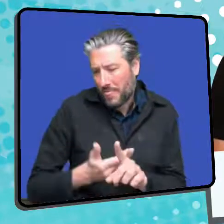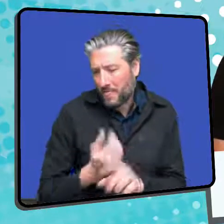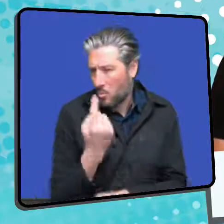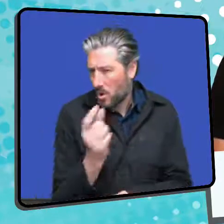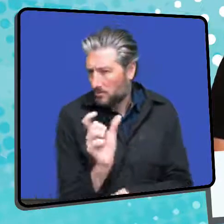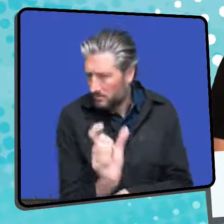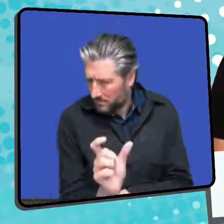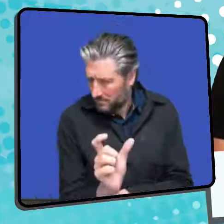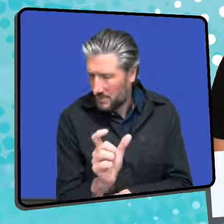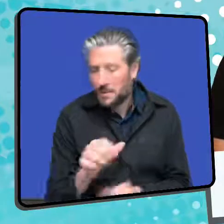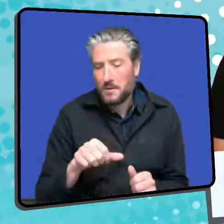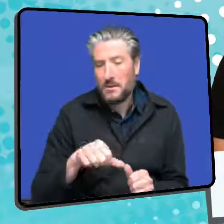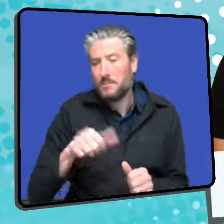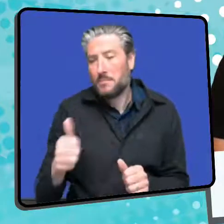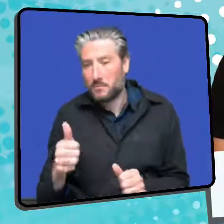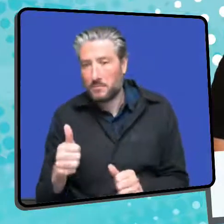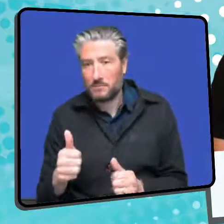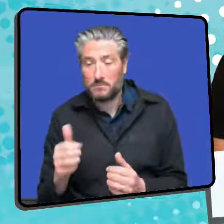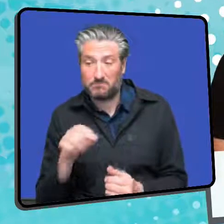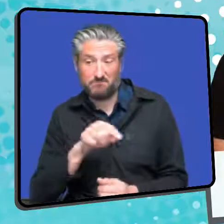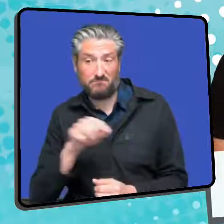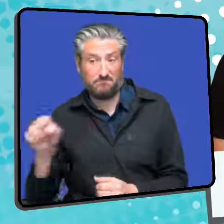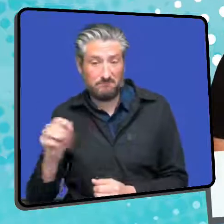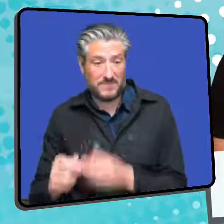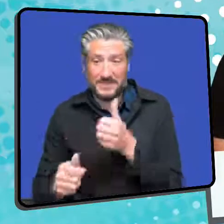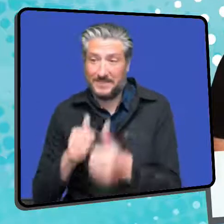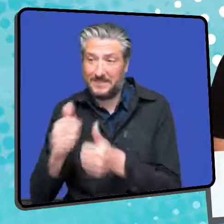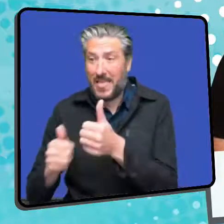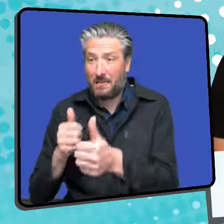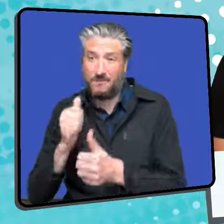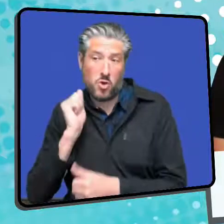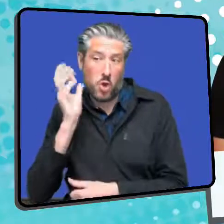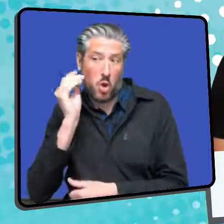the time is them applying their learning into the workplace.